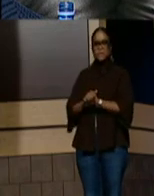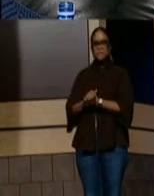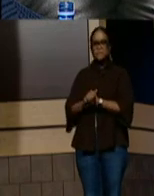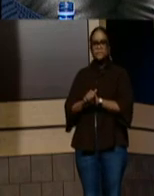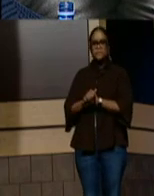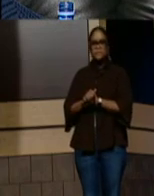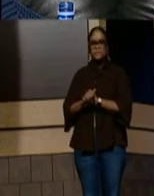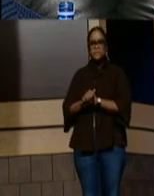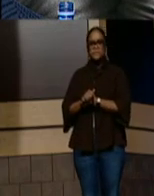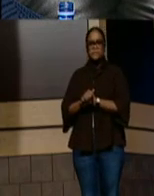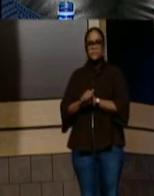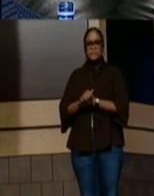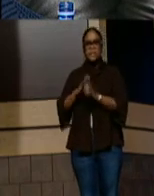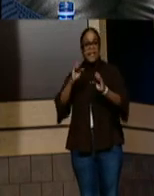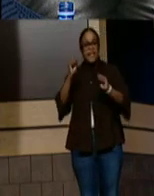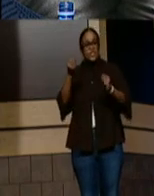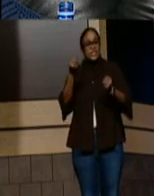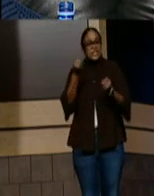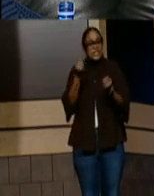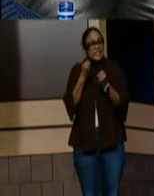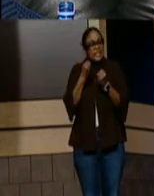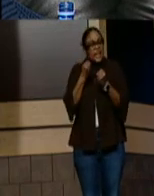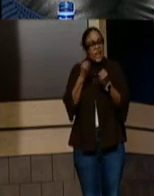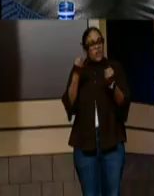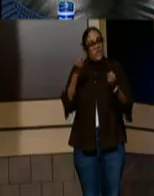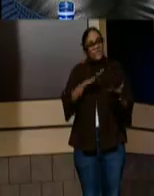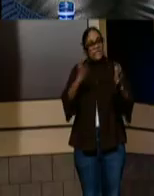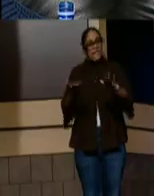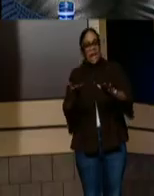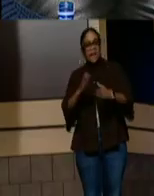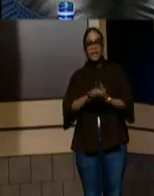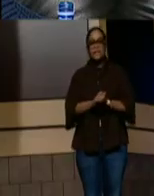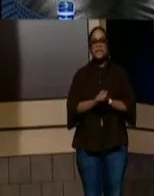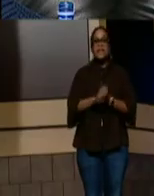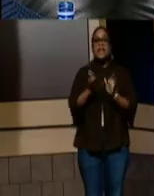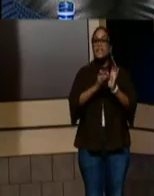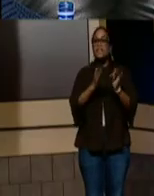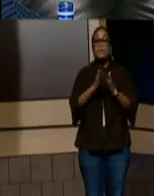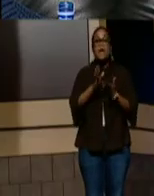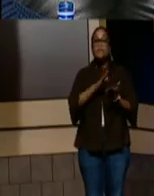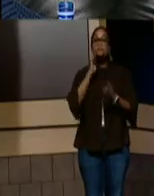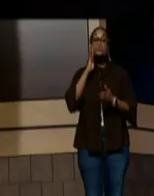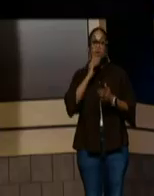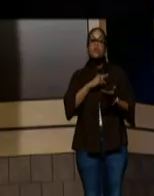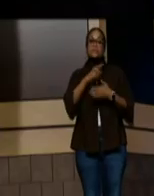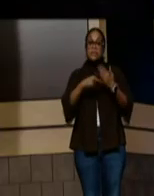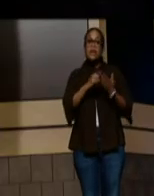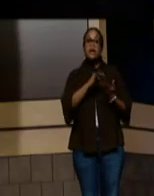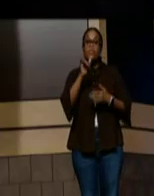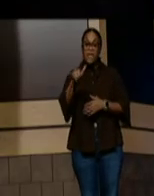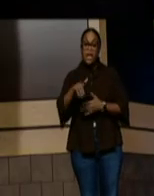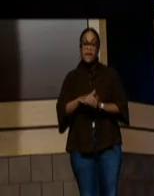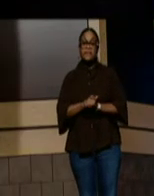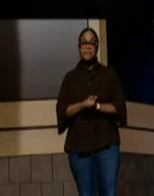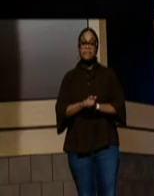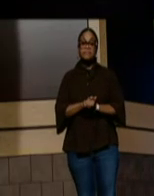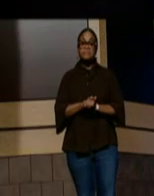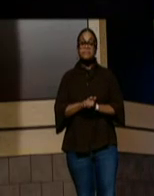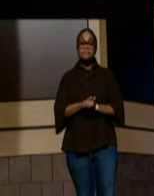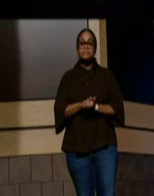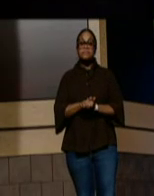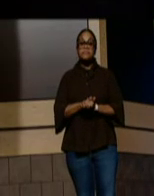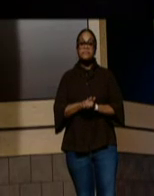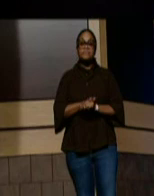get sick. They fear dying. Now, the Bible here talks about death. And it talks about,